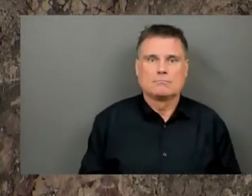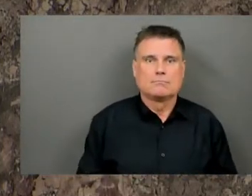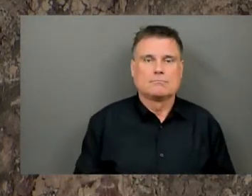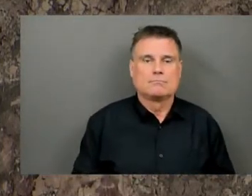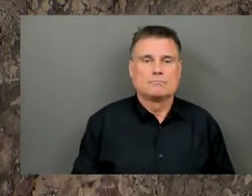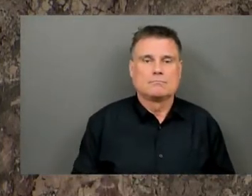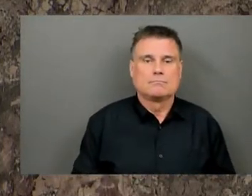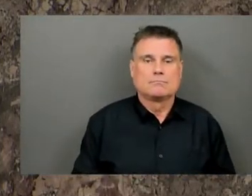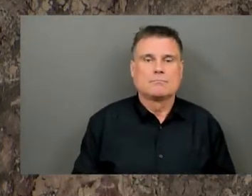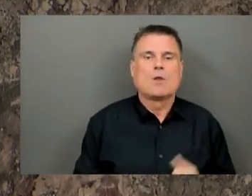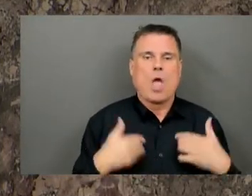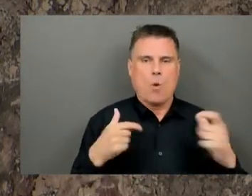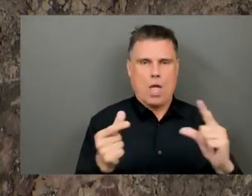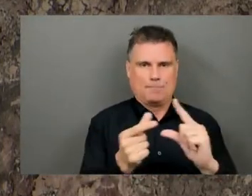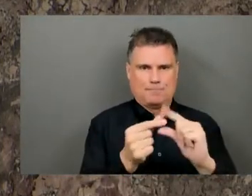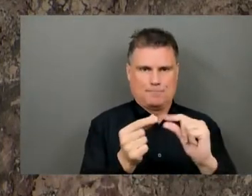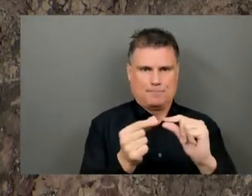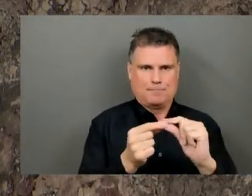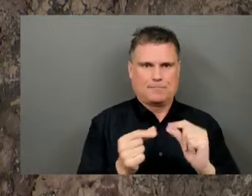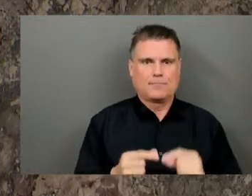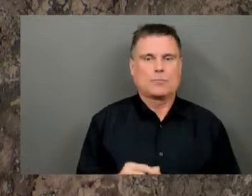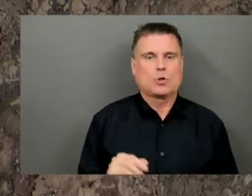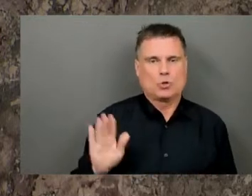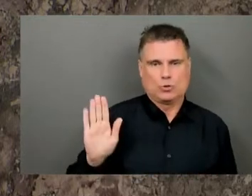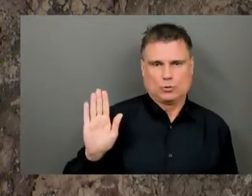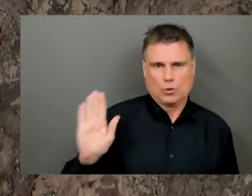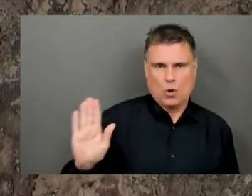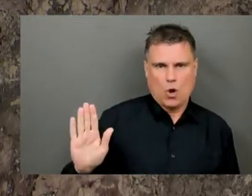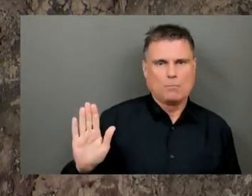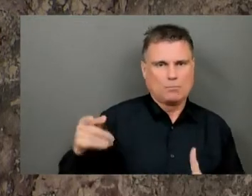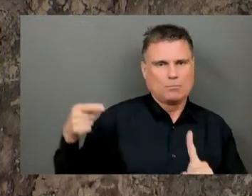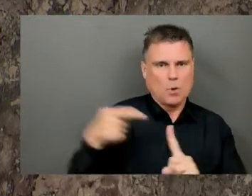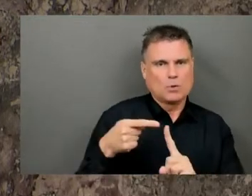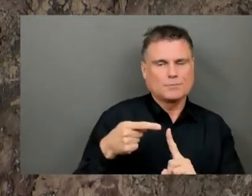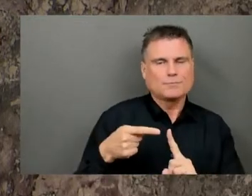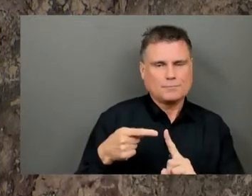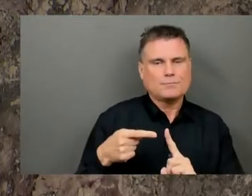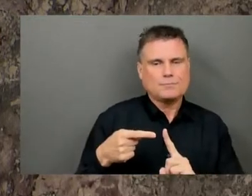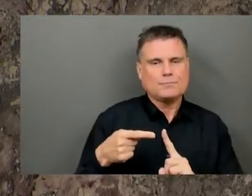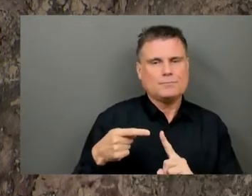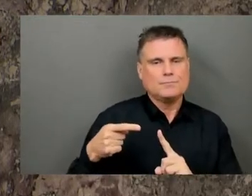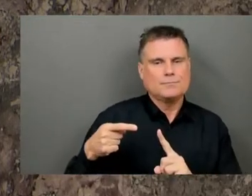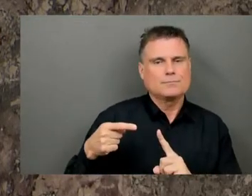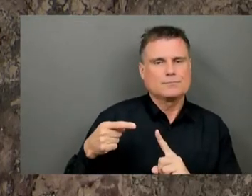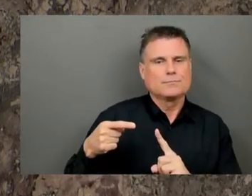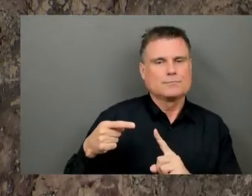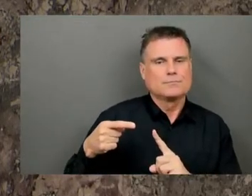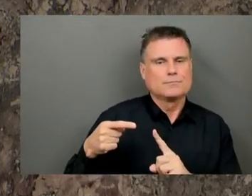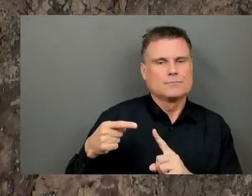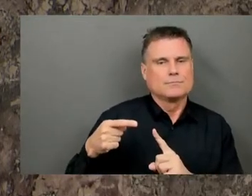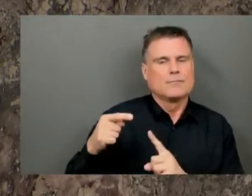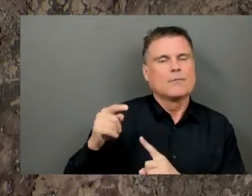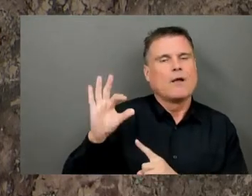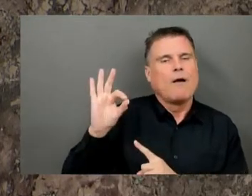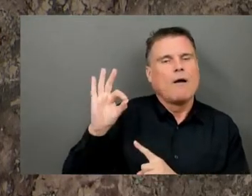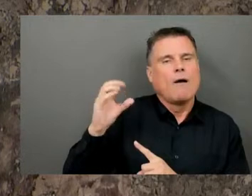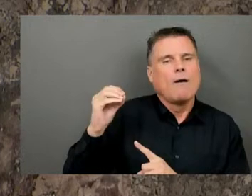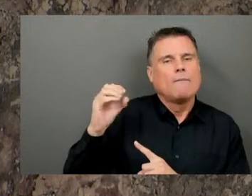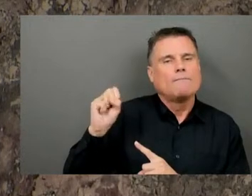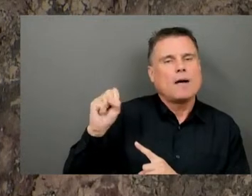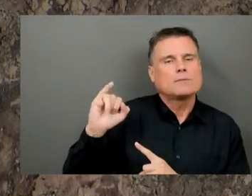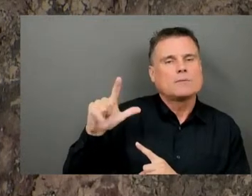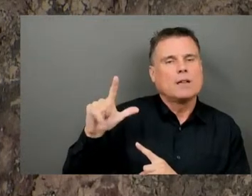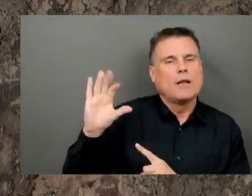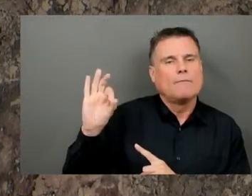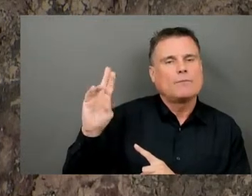that she raises, and I think the member understands that it's been something that our government's been very focused on for far too long. We've had a